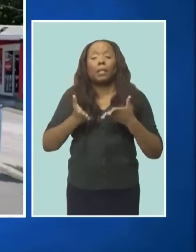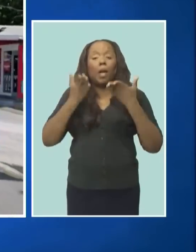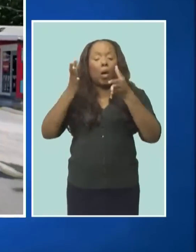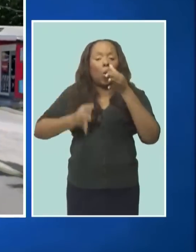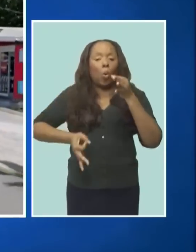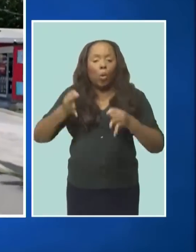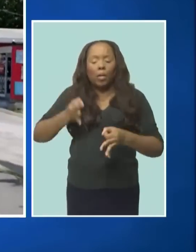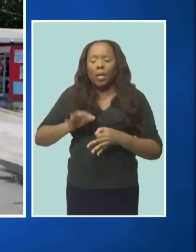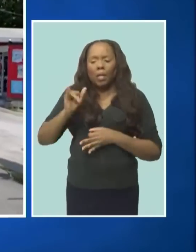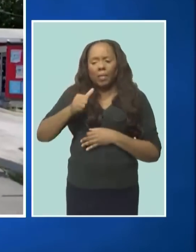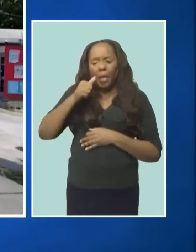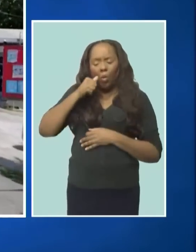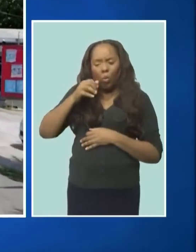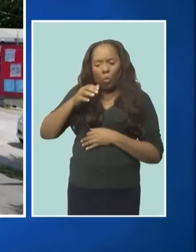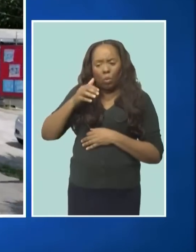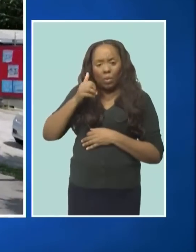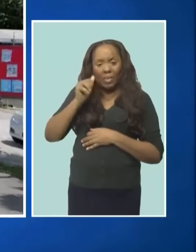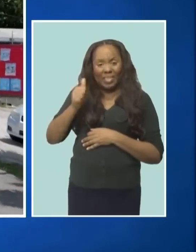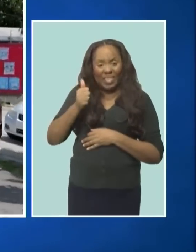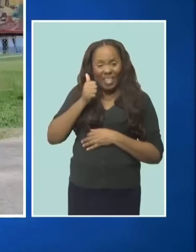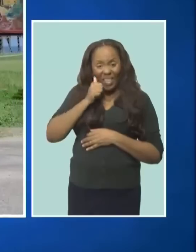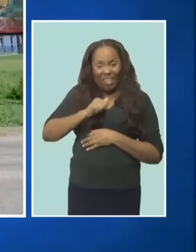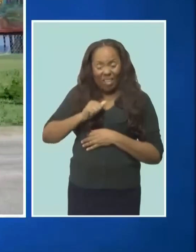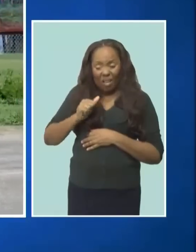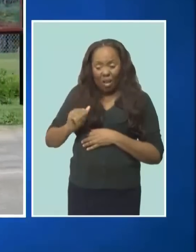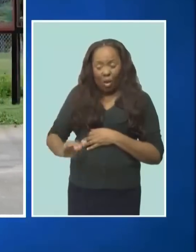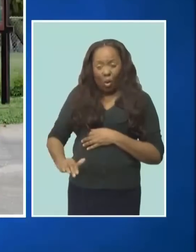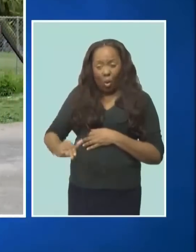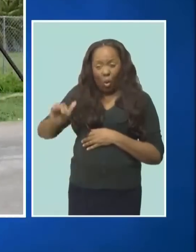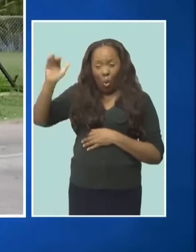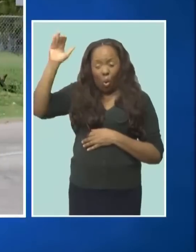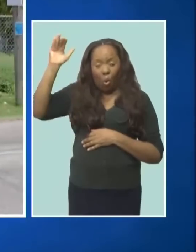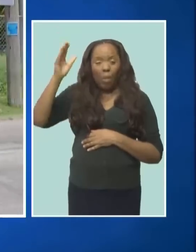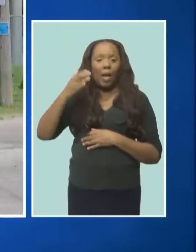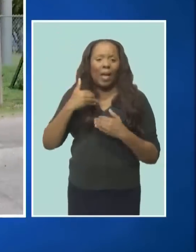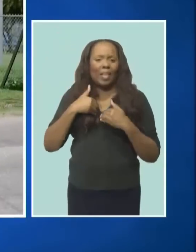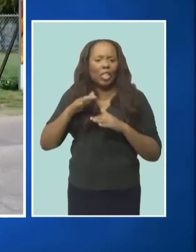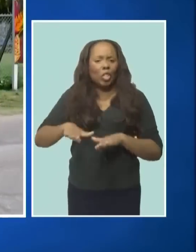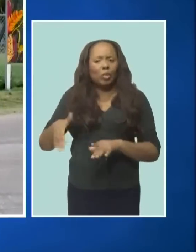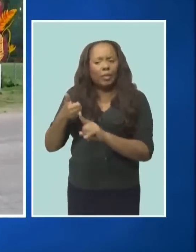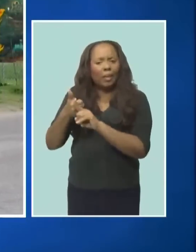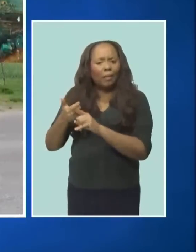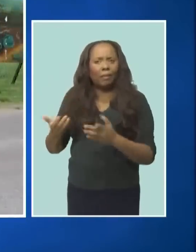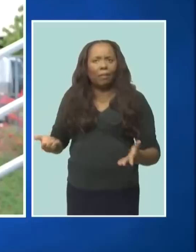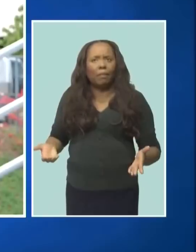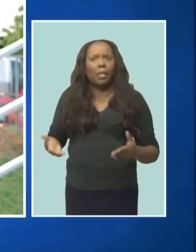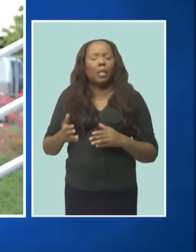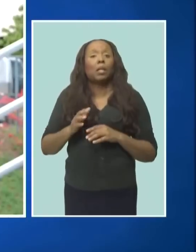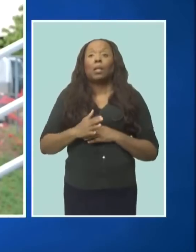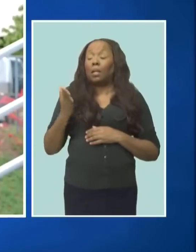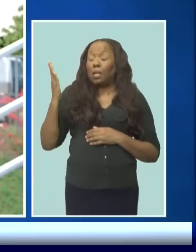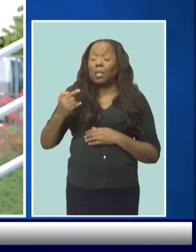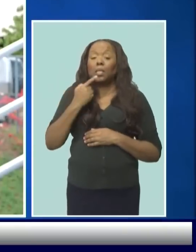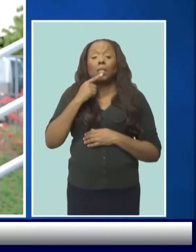deserved justice, while there is necessary legislation in place to protect children. It looks